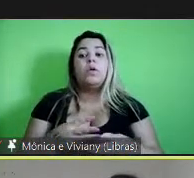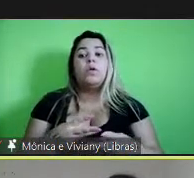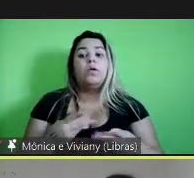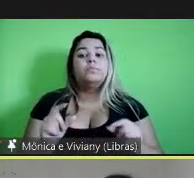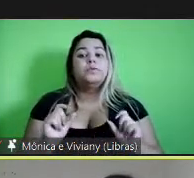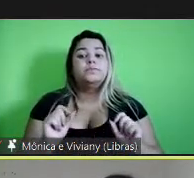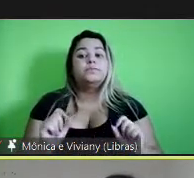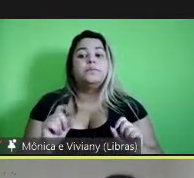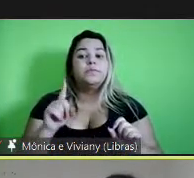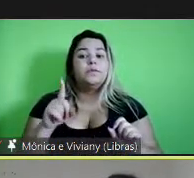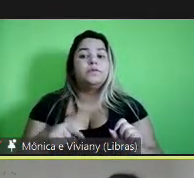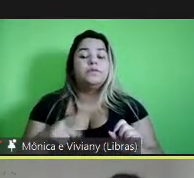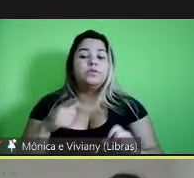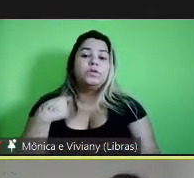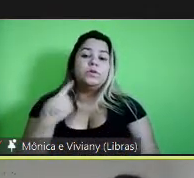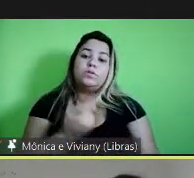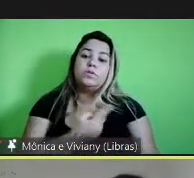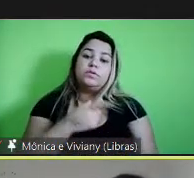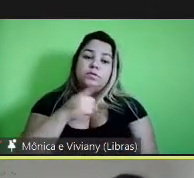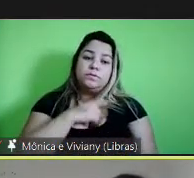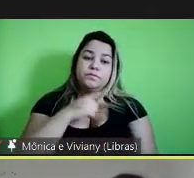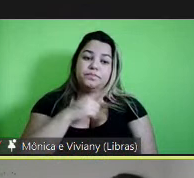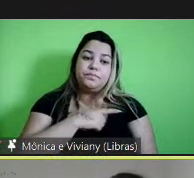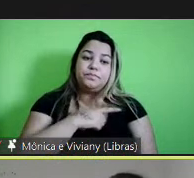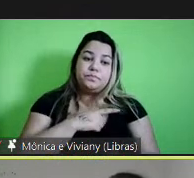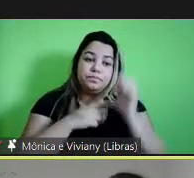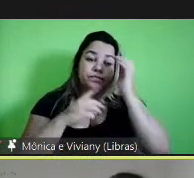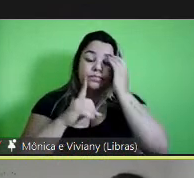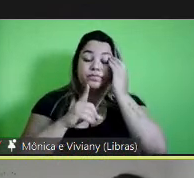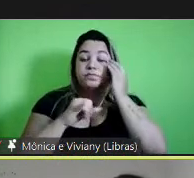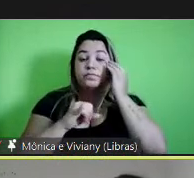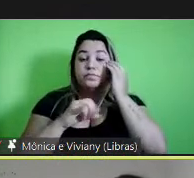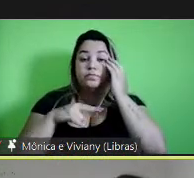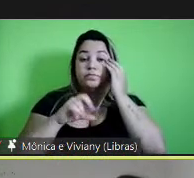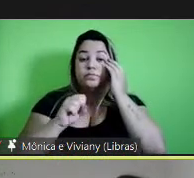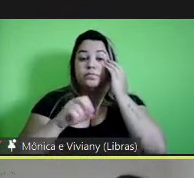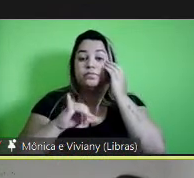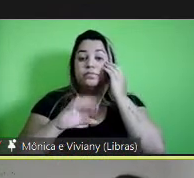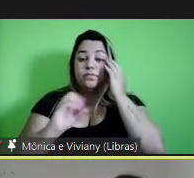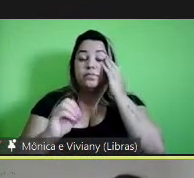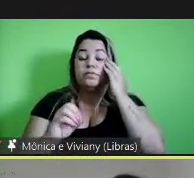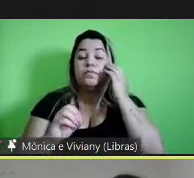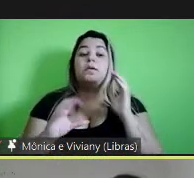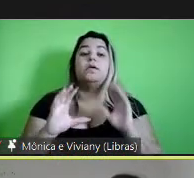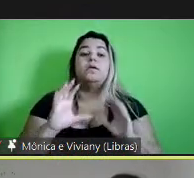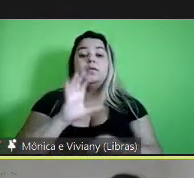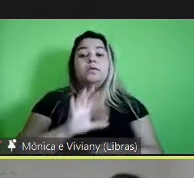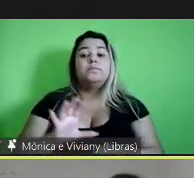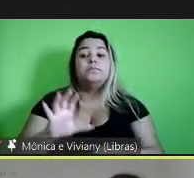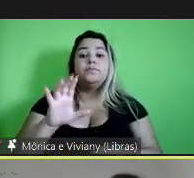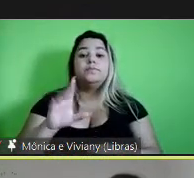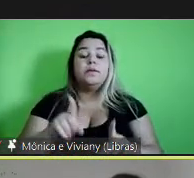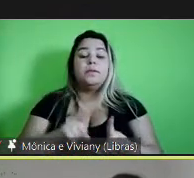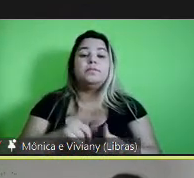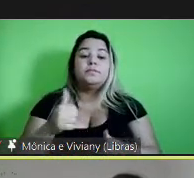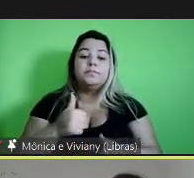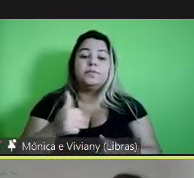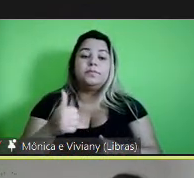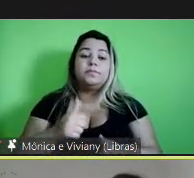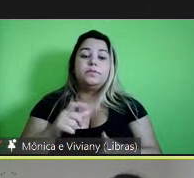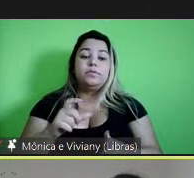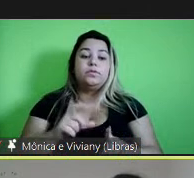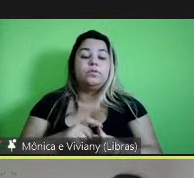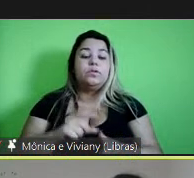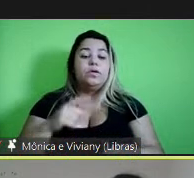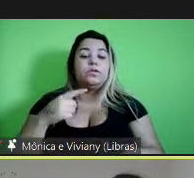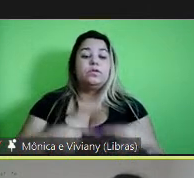new important things to say. So what did we happen with this mapping and this diagnosis? So the first part